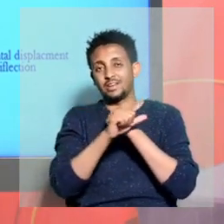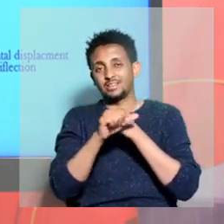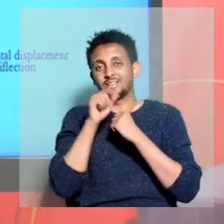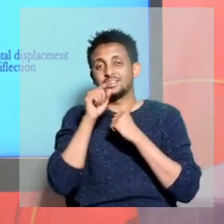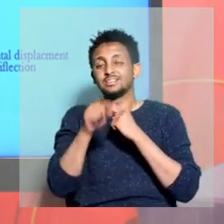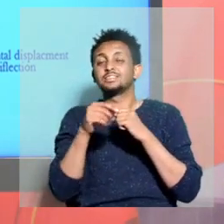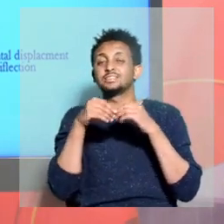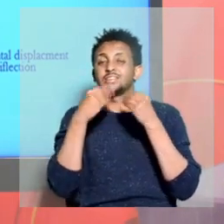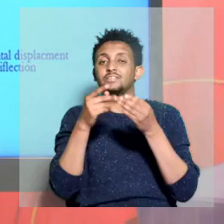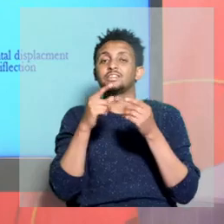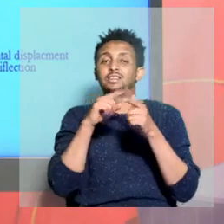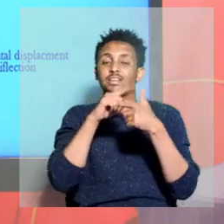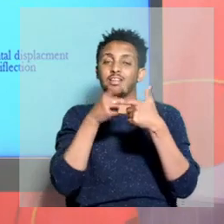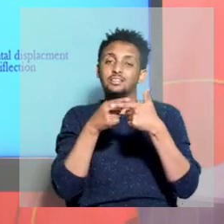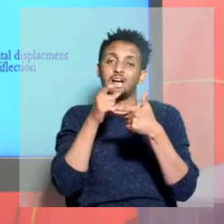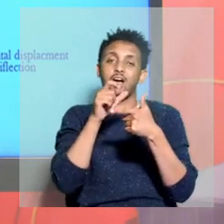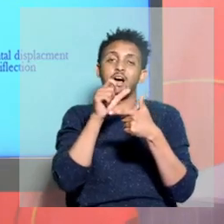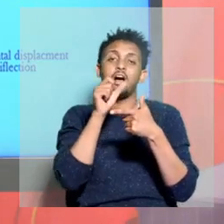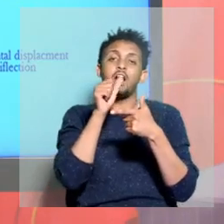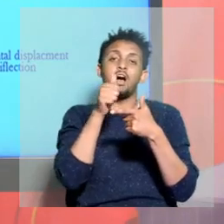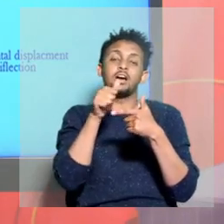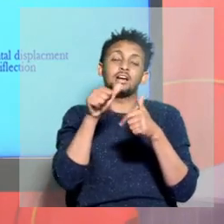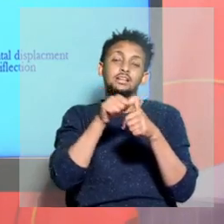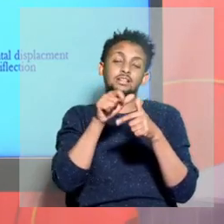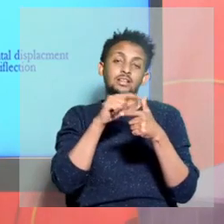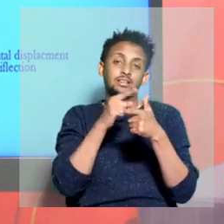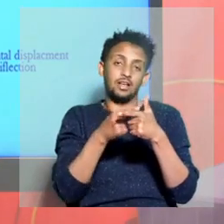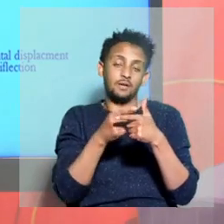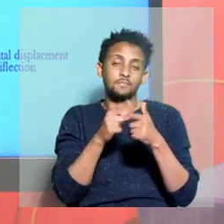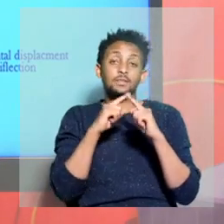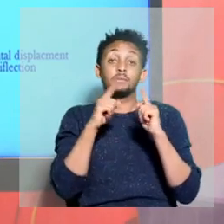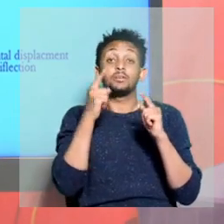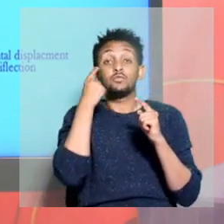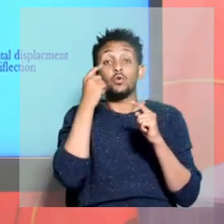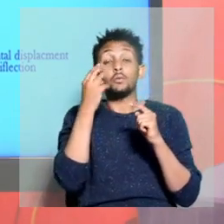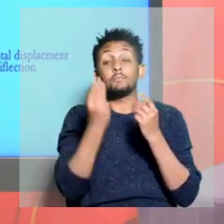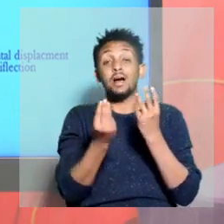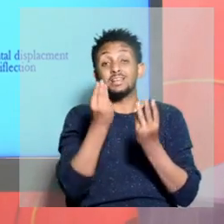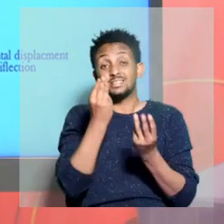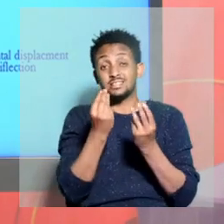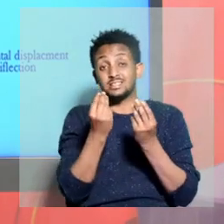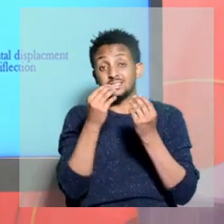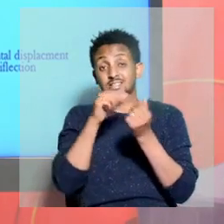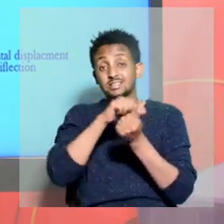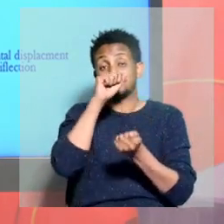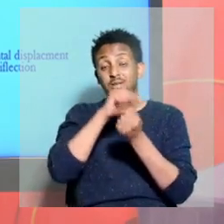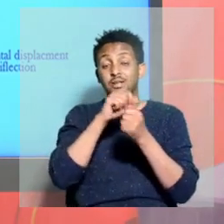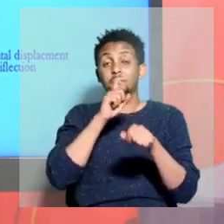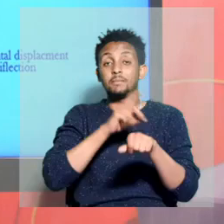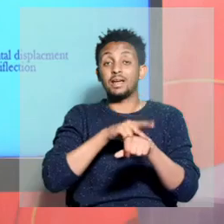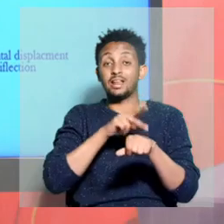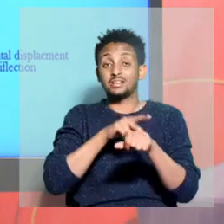given angle theta. Okay? Keep that in your mind. But for mass spring system, the period depends on the mass